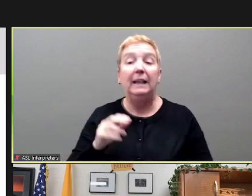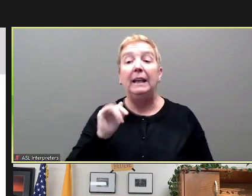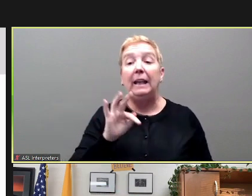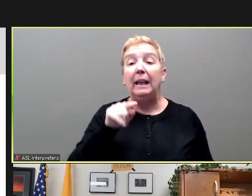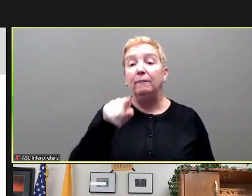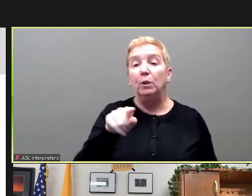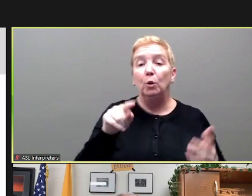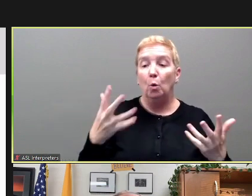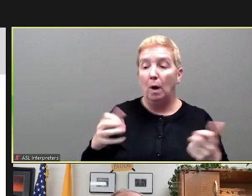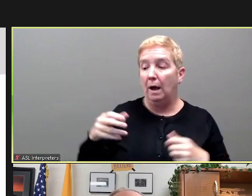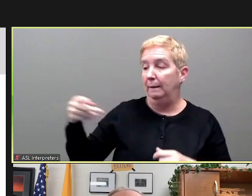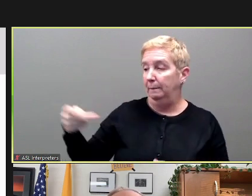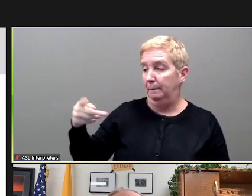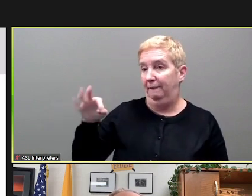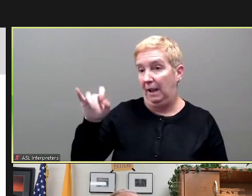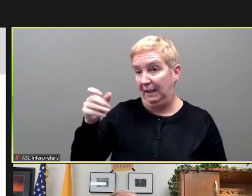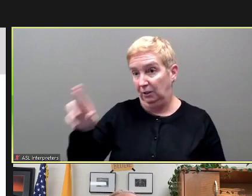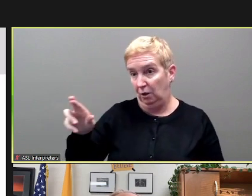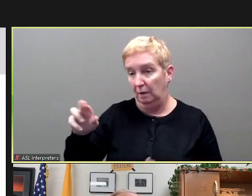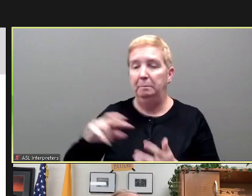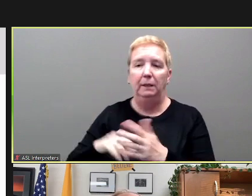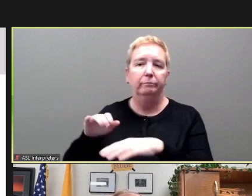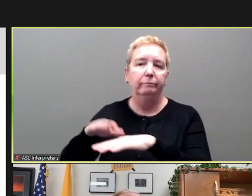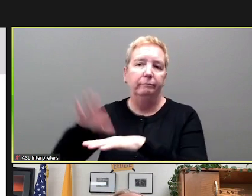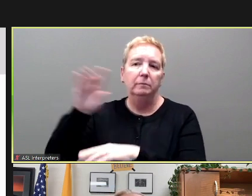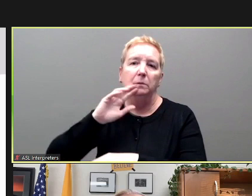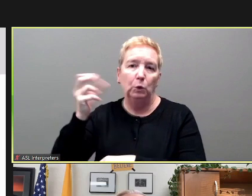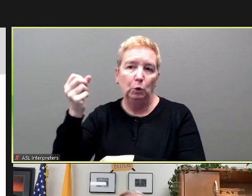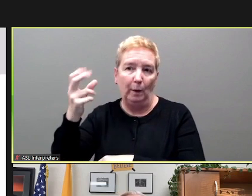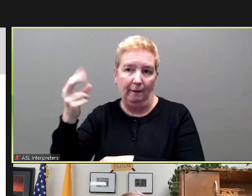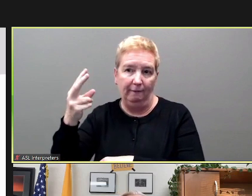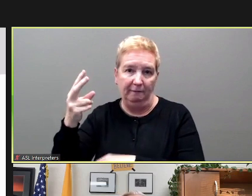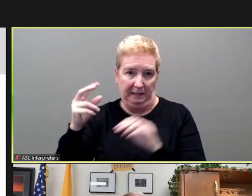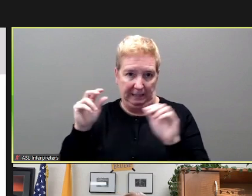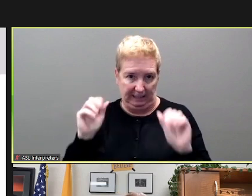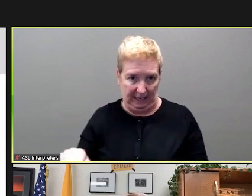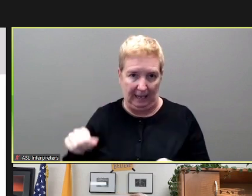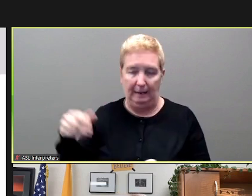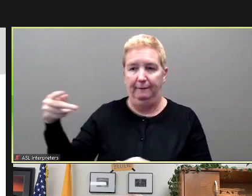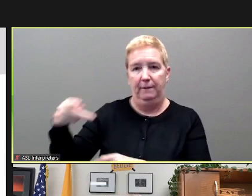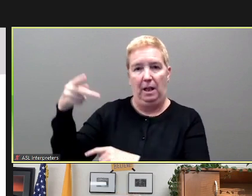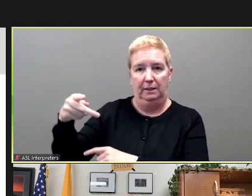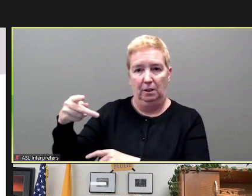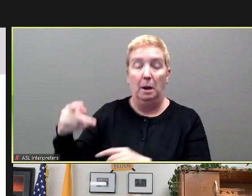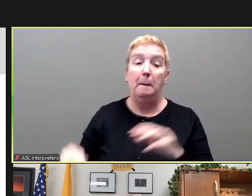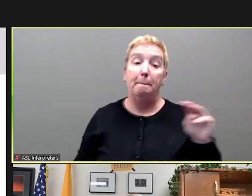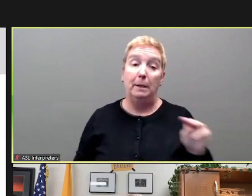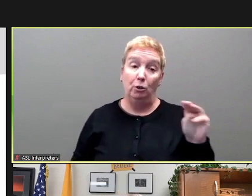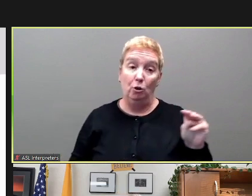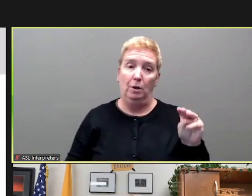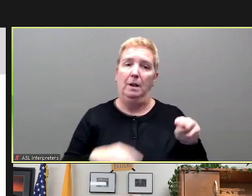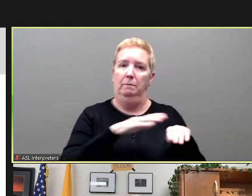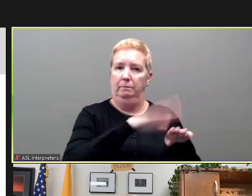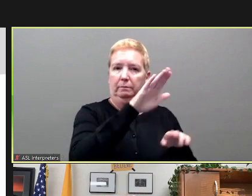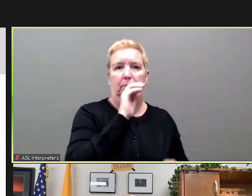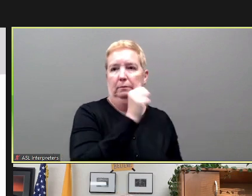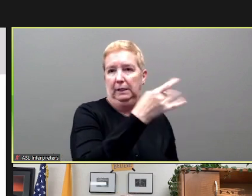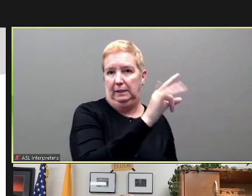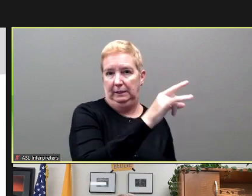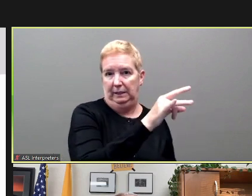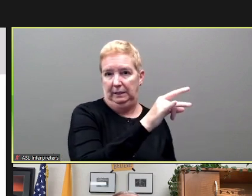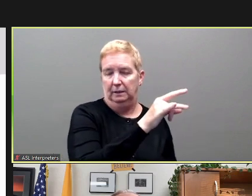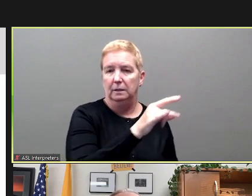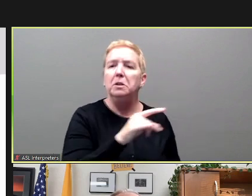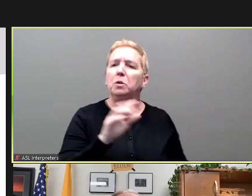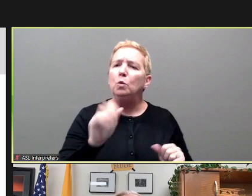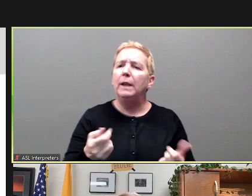Pfizer, anybody over 12 or older can get Pfizer. Moderna is 18 and over, and you can still sign